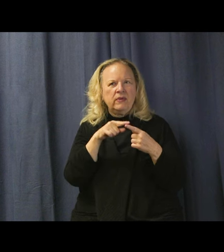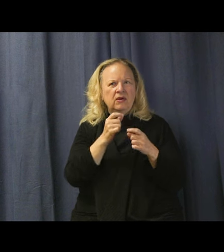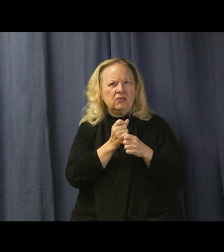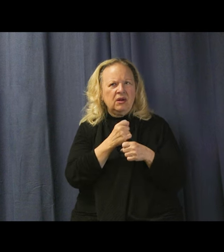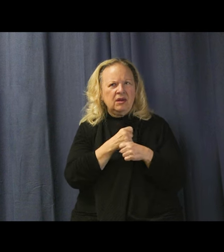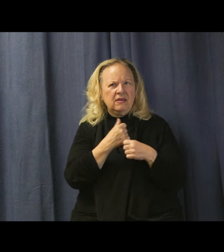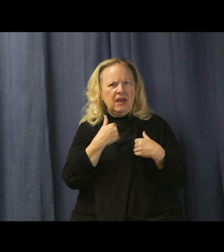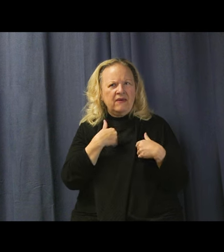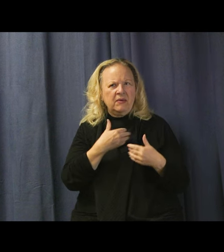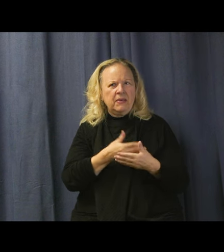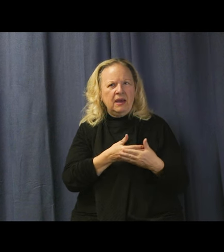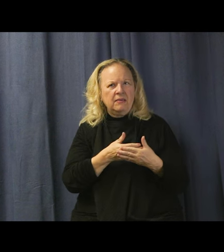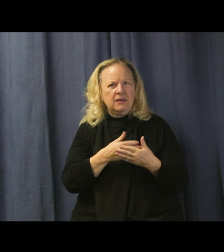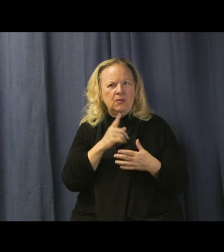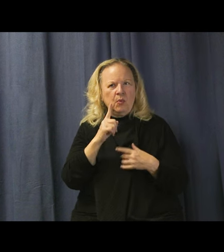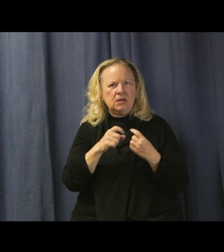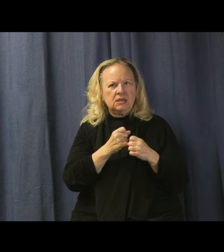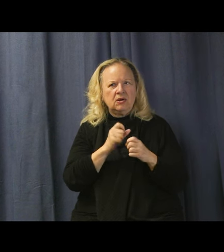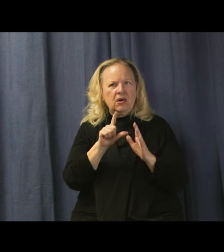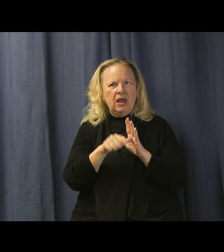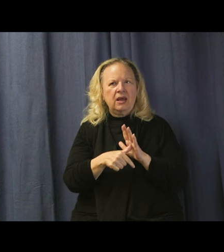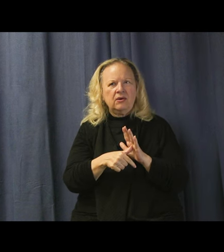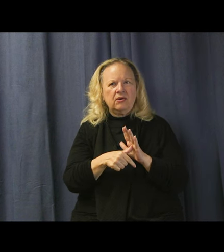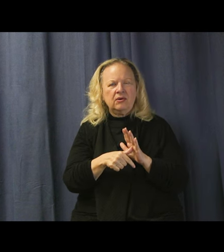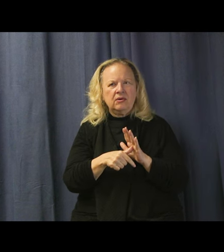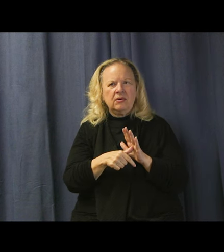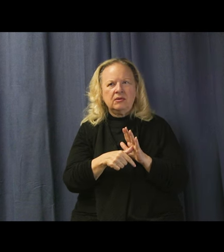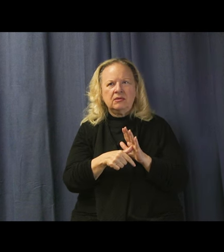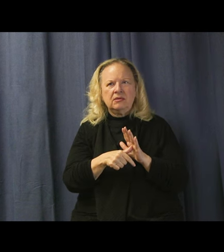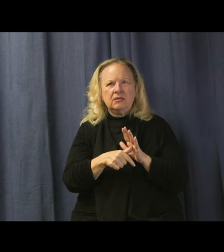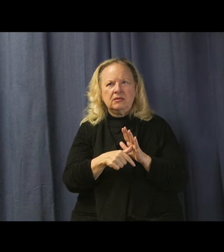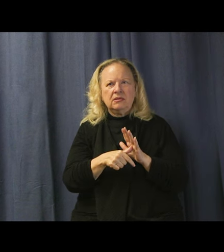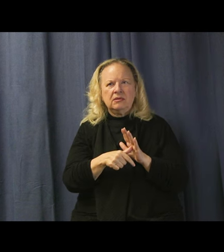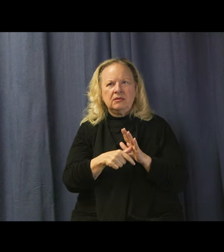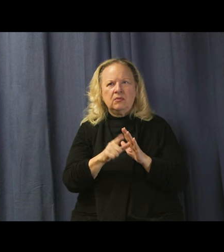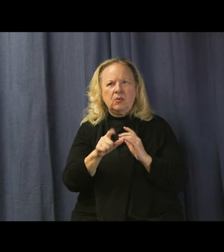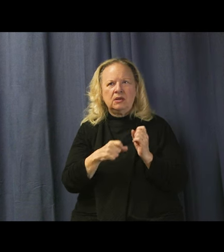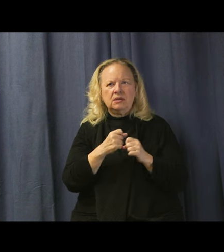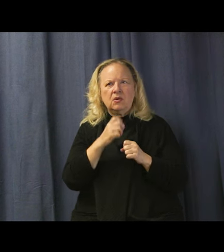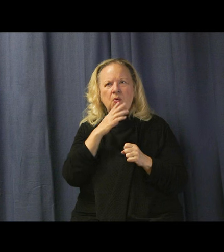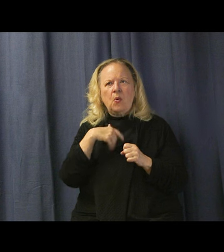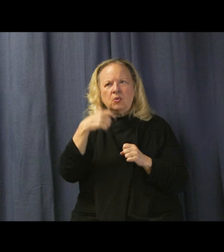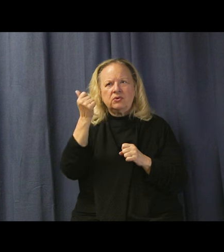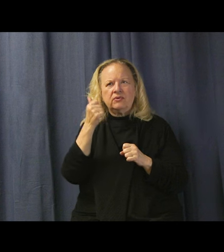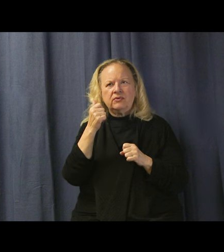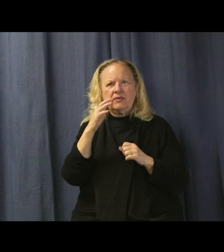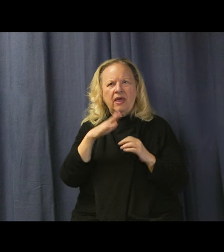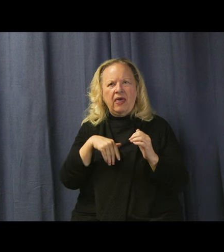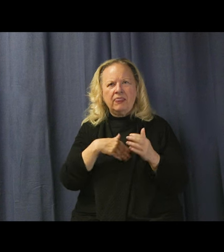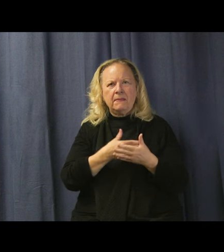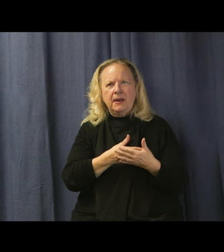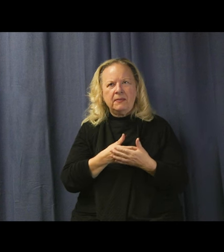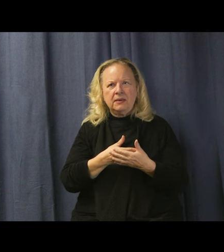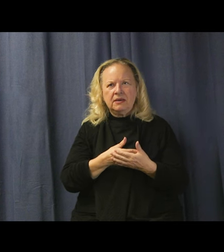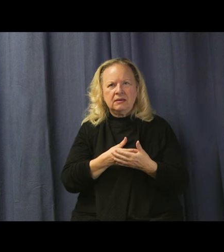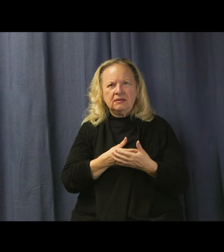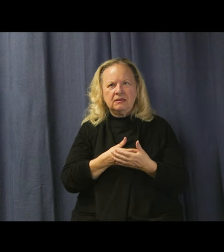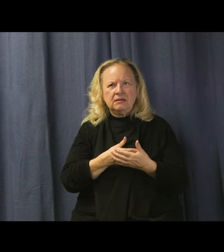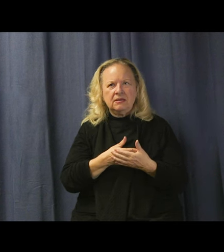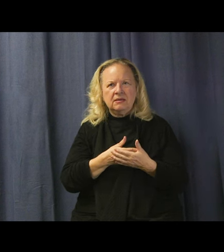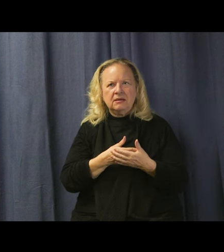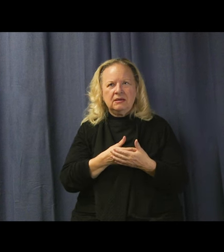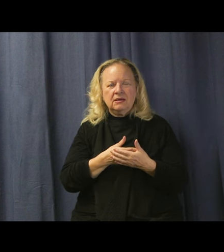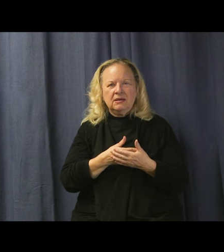they have a baby a year later, and they're just a year older than the baby. Because it